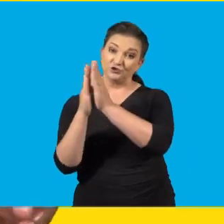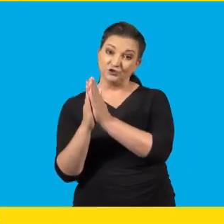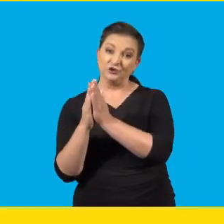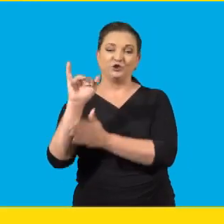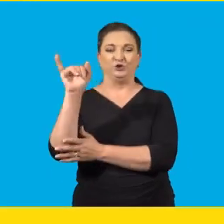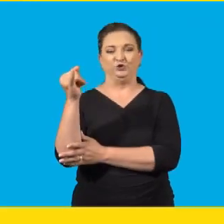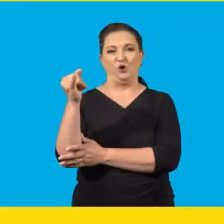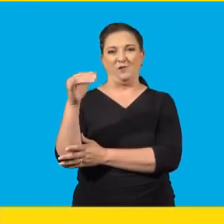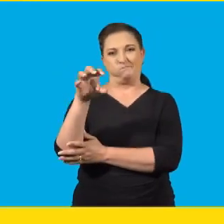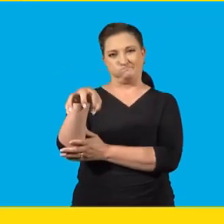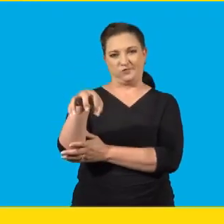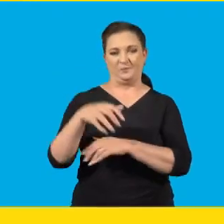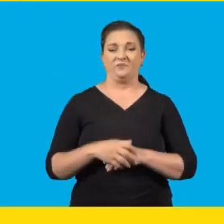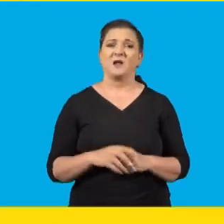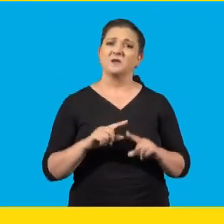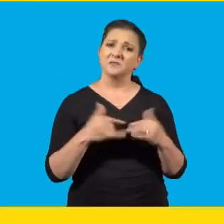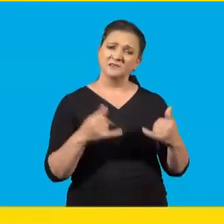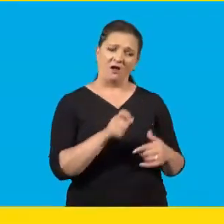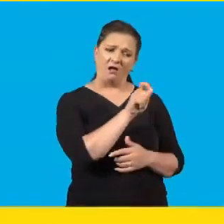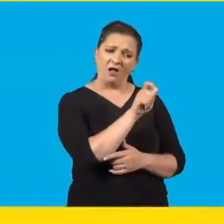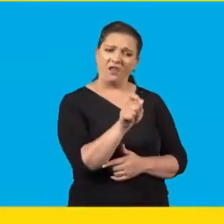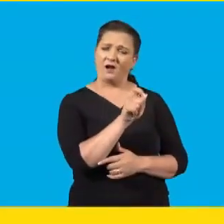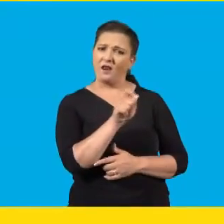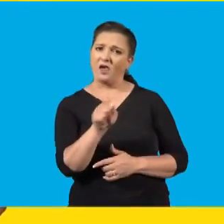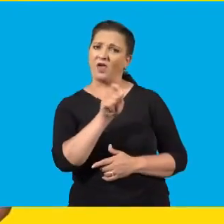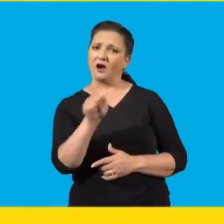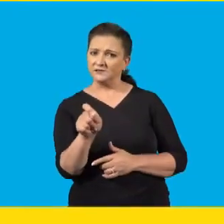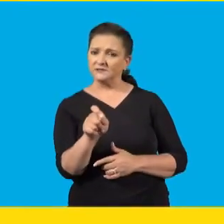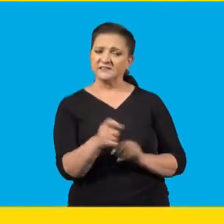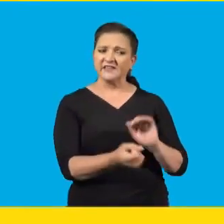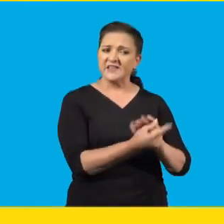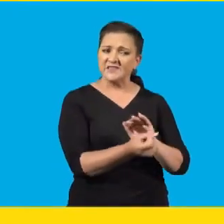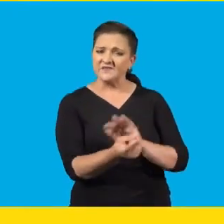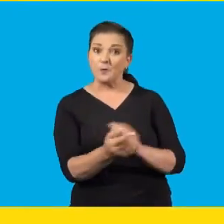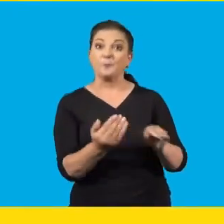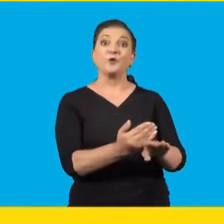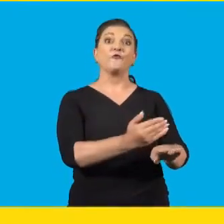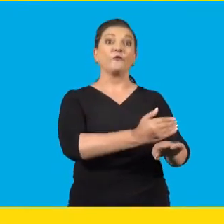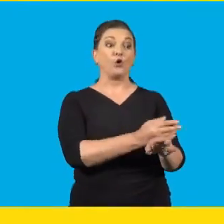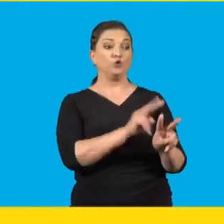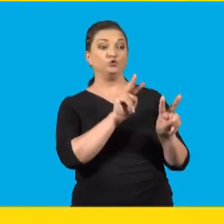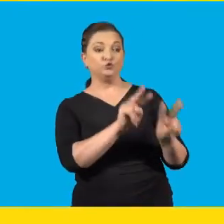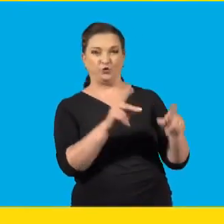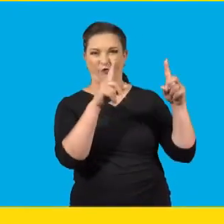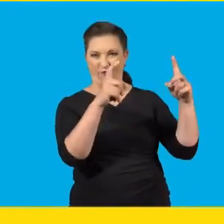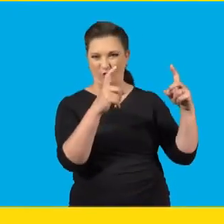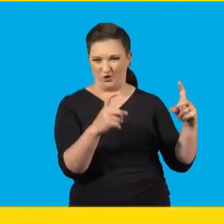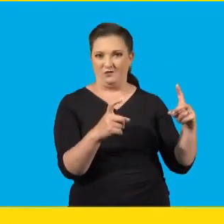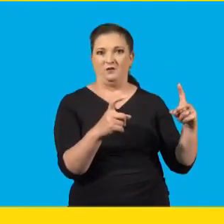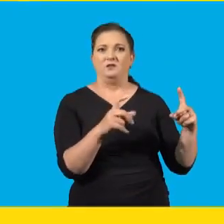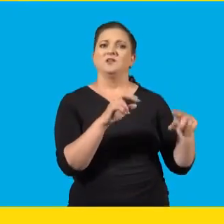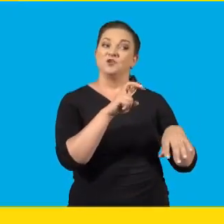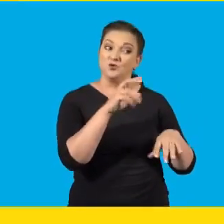the caption, highlight keywords, underline important events, so that you know even before you look at the photograph, you